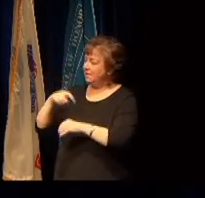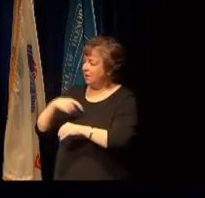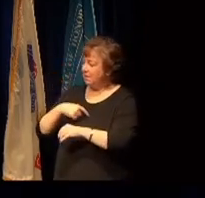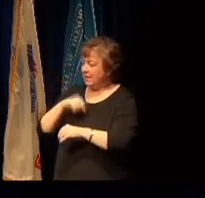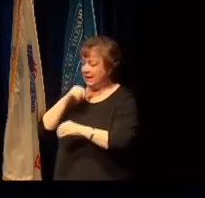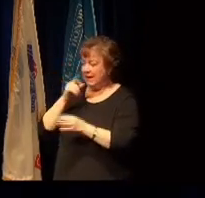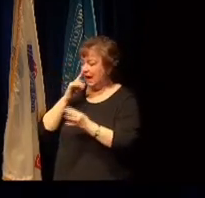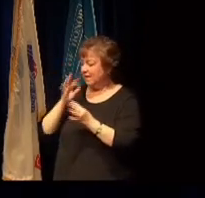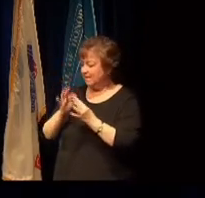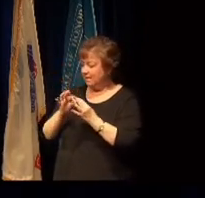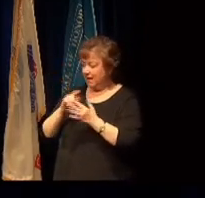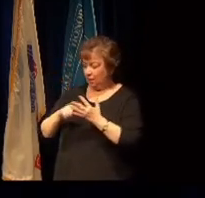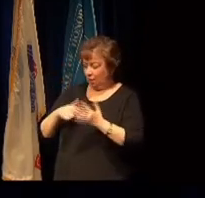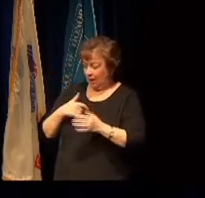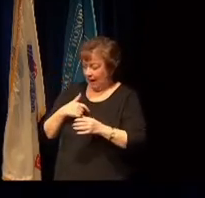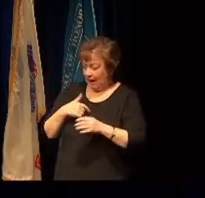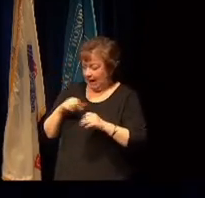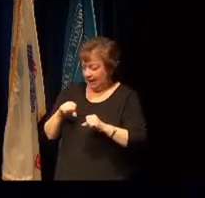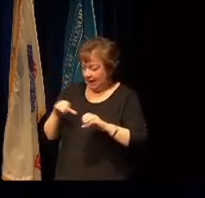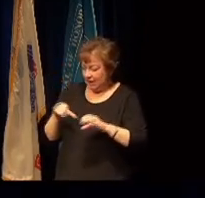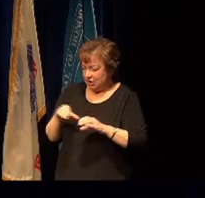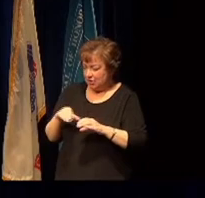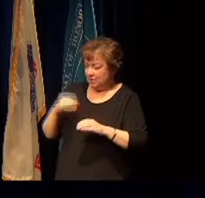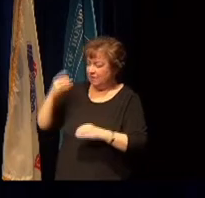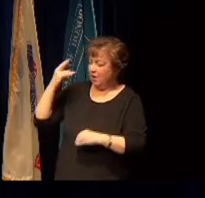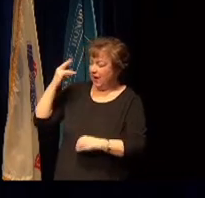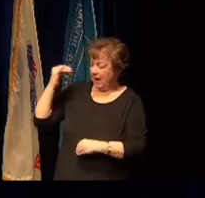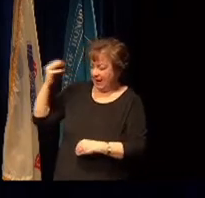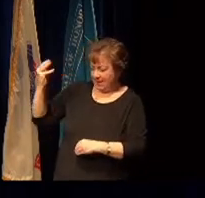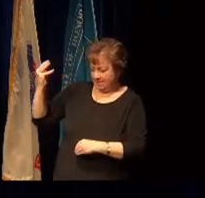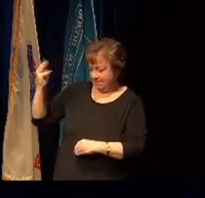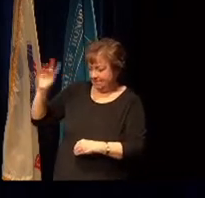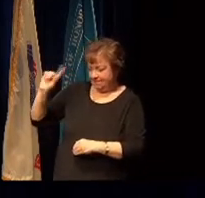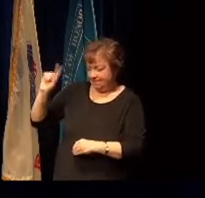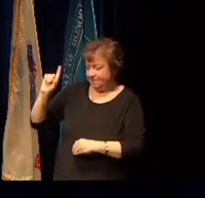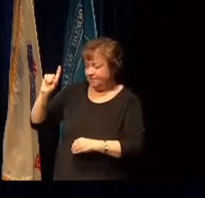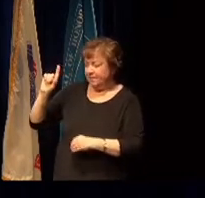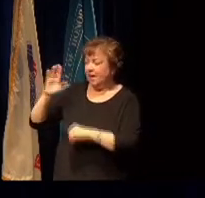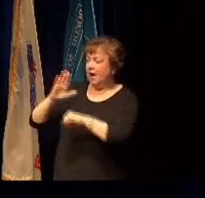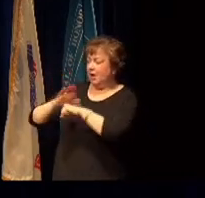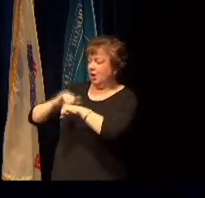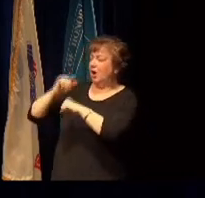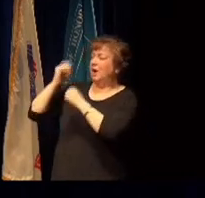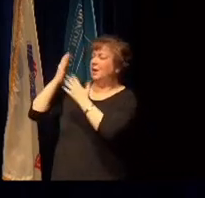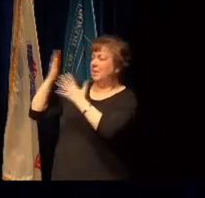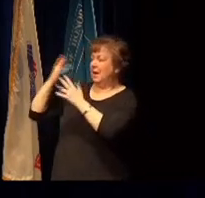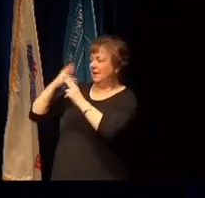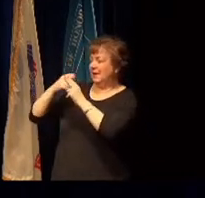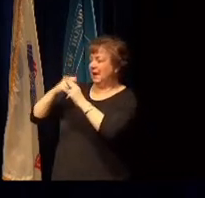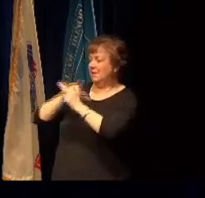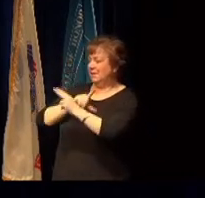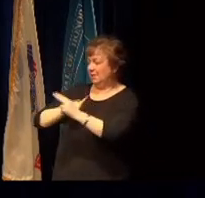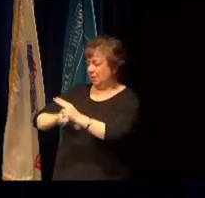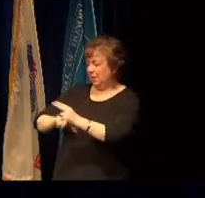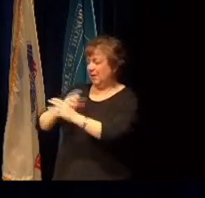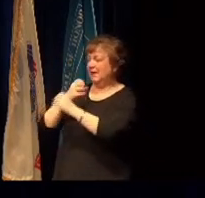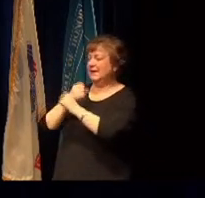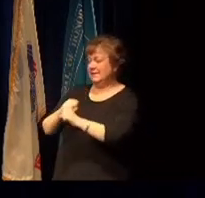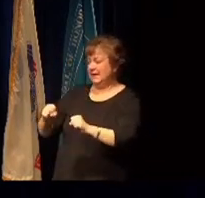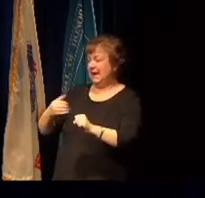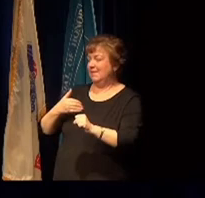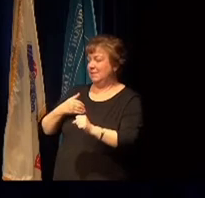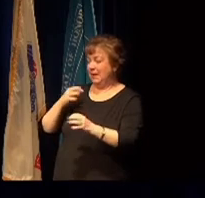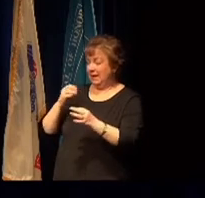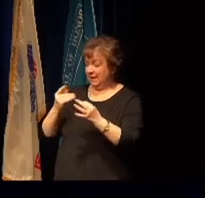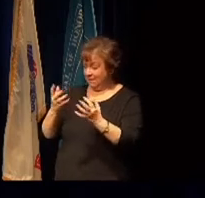him, with a repentant attitude. I called upon the name of the Lord and he saved me. Here's the prayer. If you want to pray